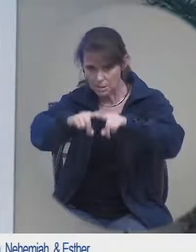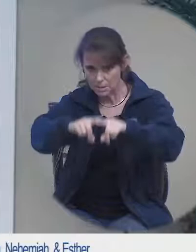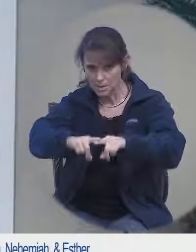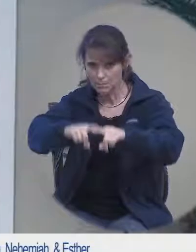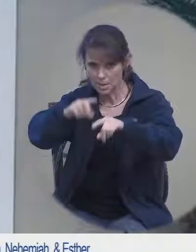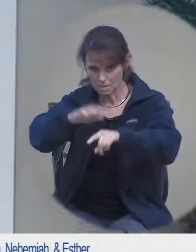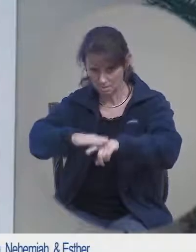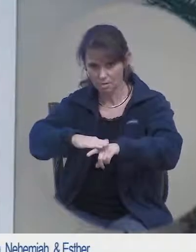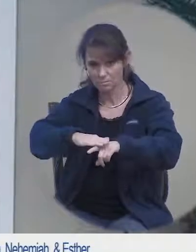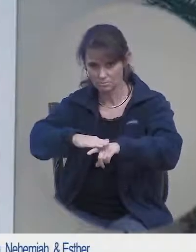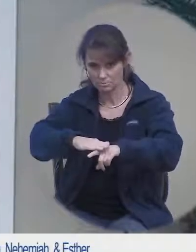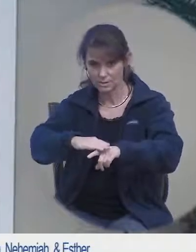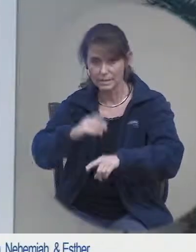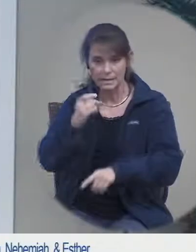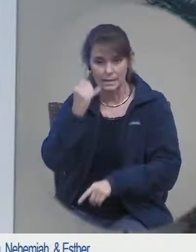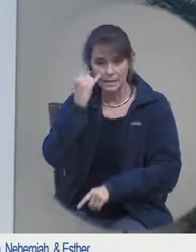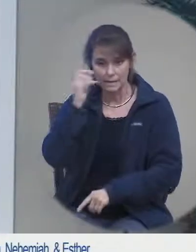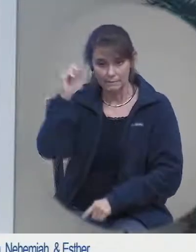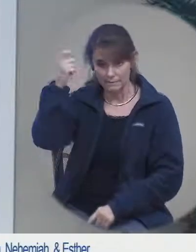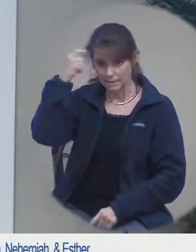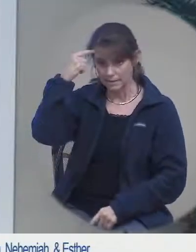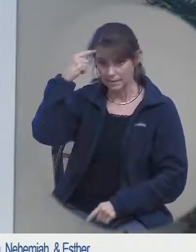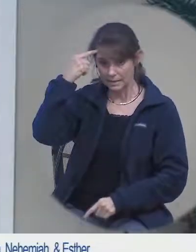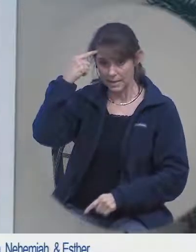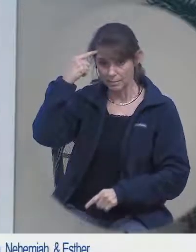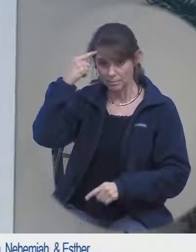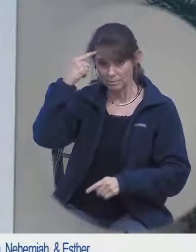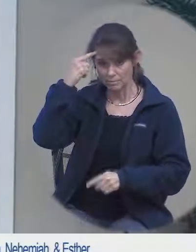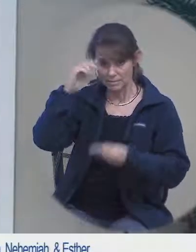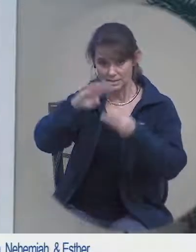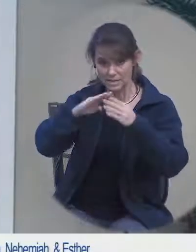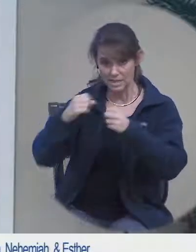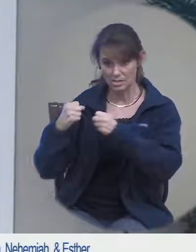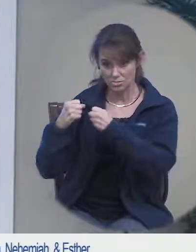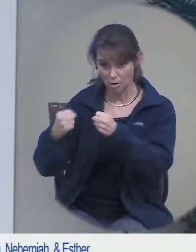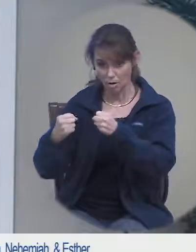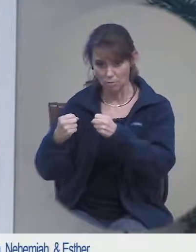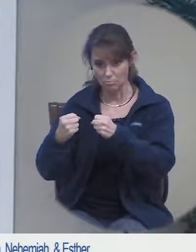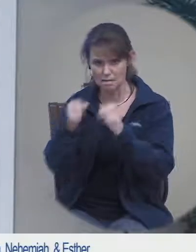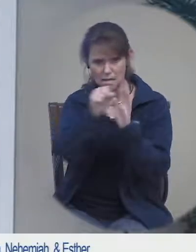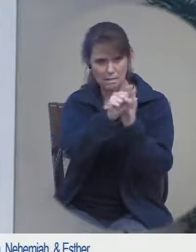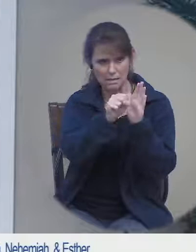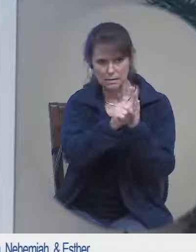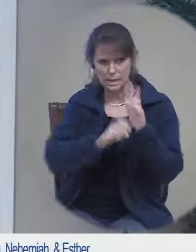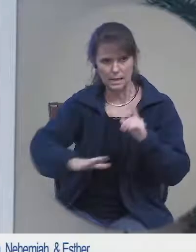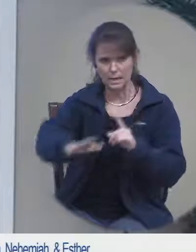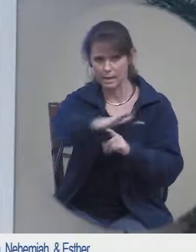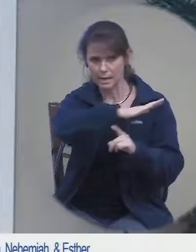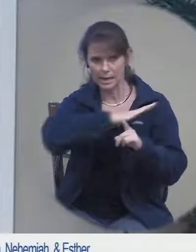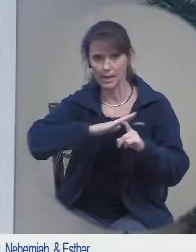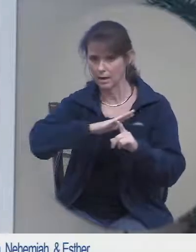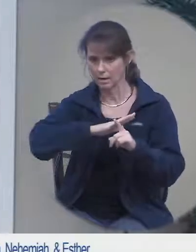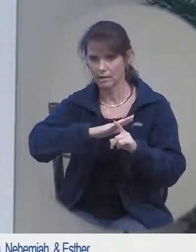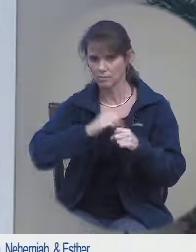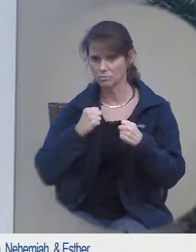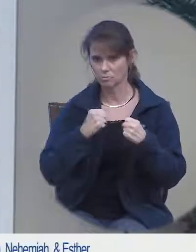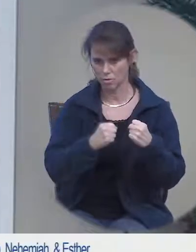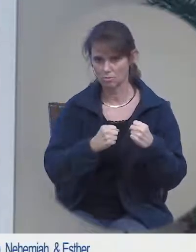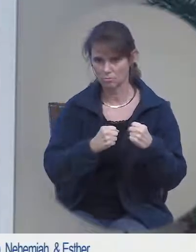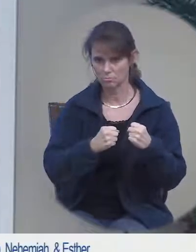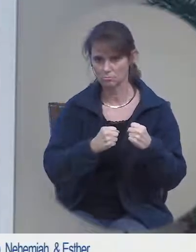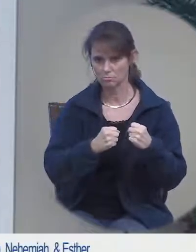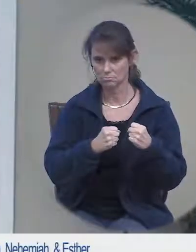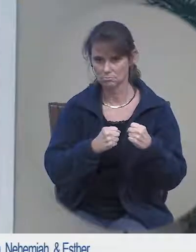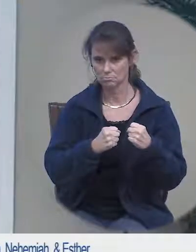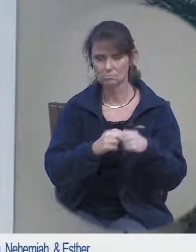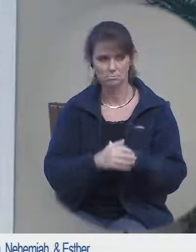if the capital city was strong, the state was strong. And we can actually see that today. I mean, while out in the state, a lot of people don't like